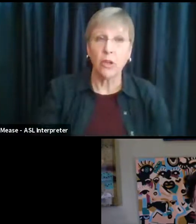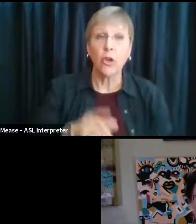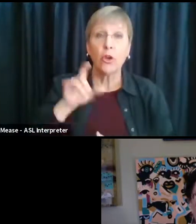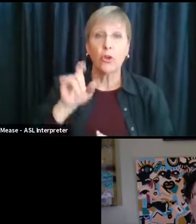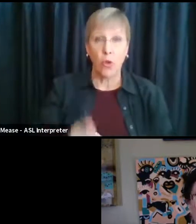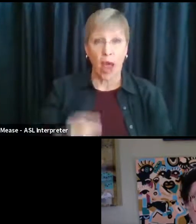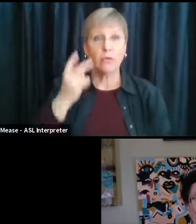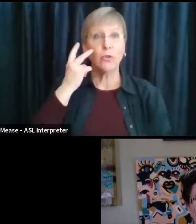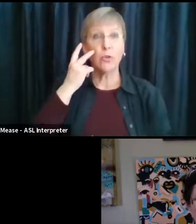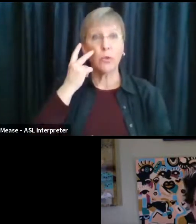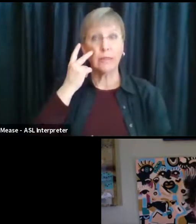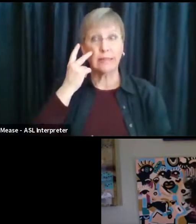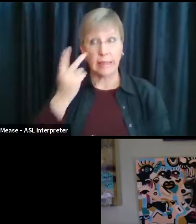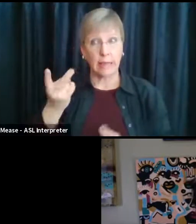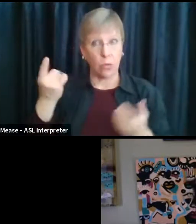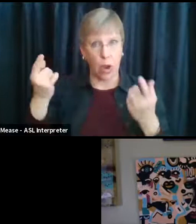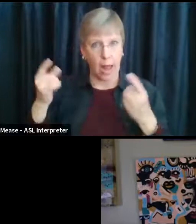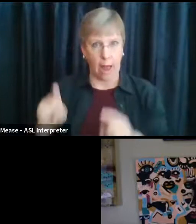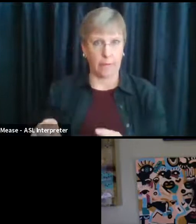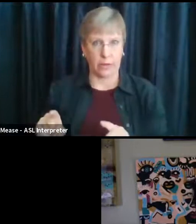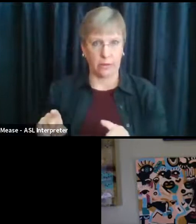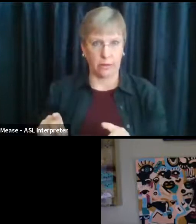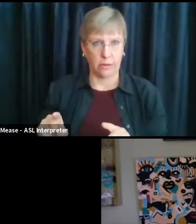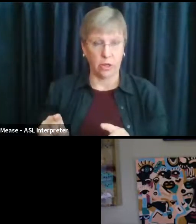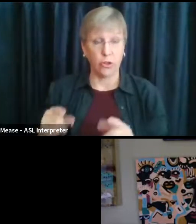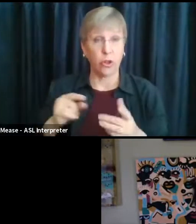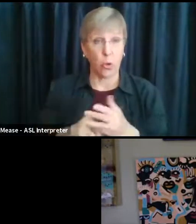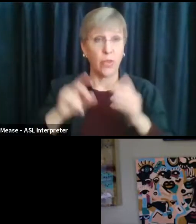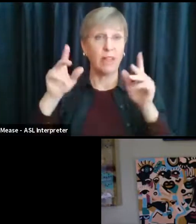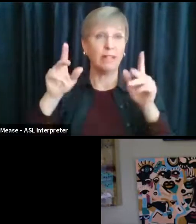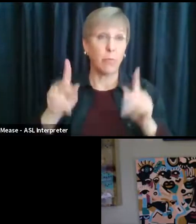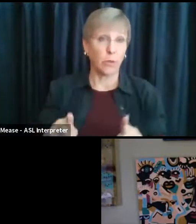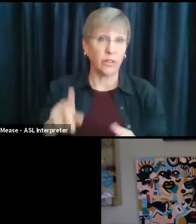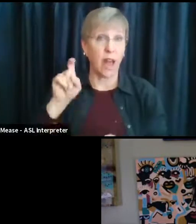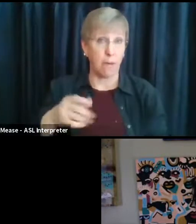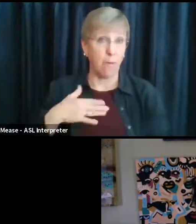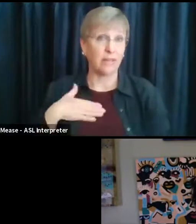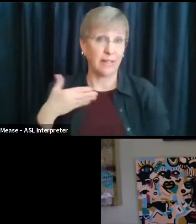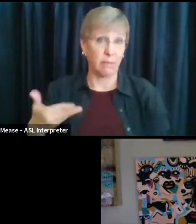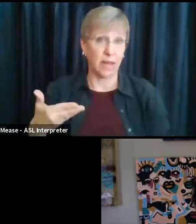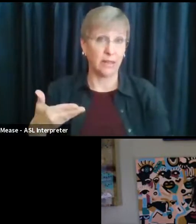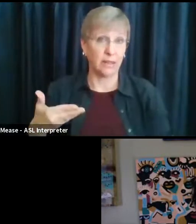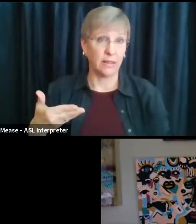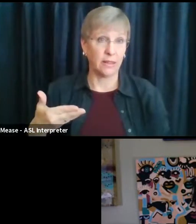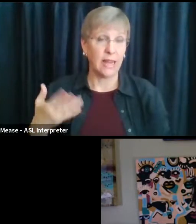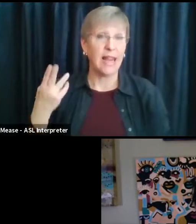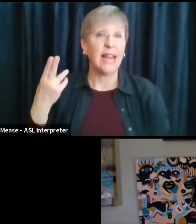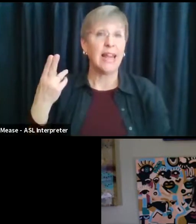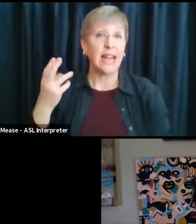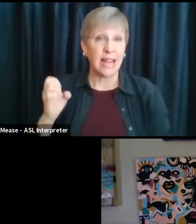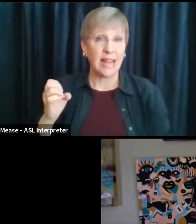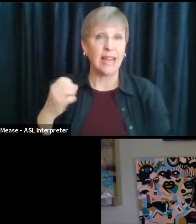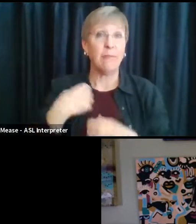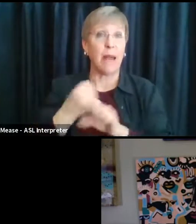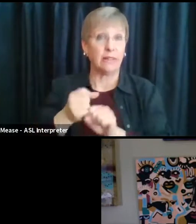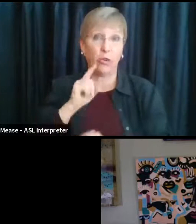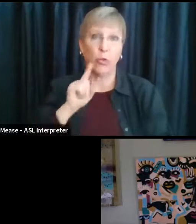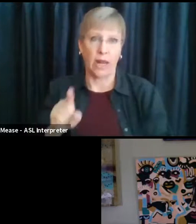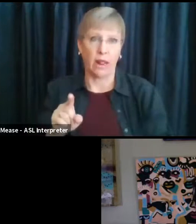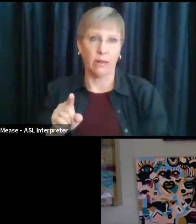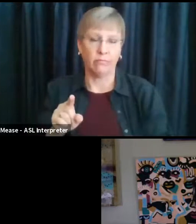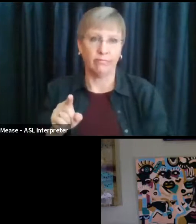think about what happened. And so this person, I must admit, he makes it real, he makes